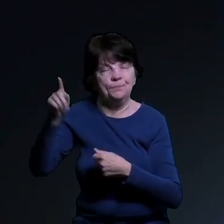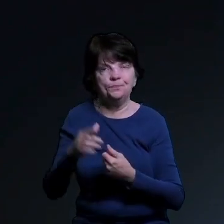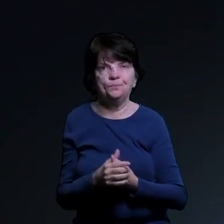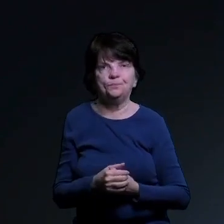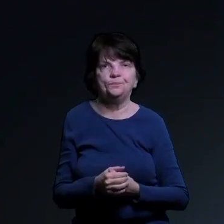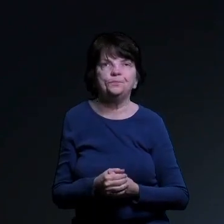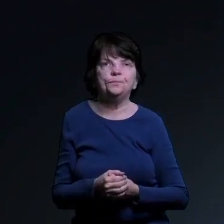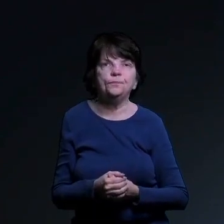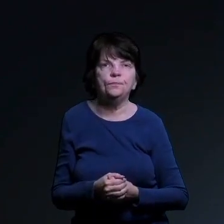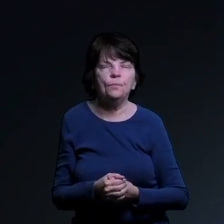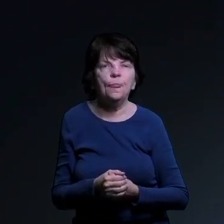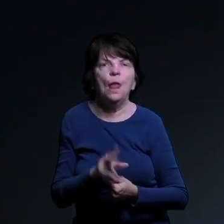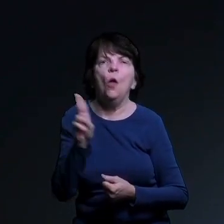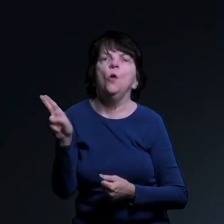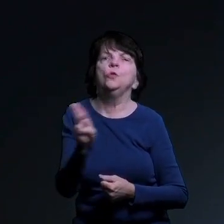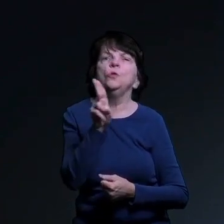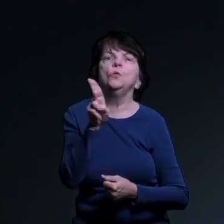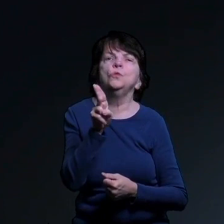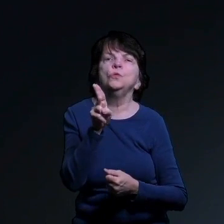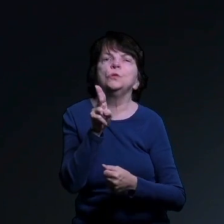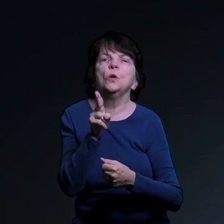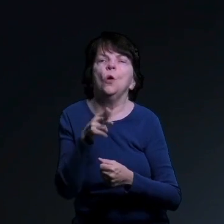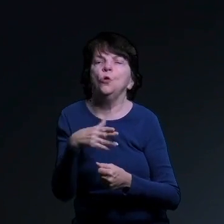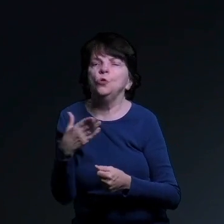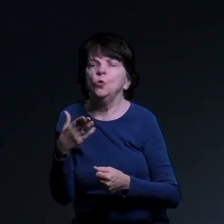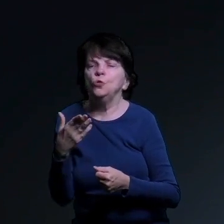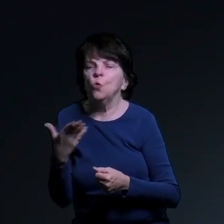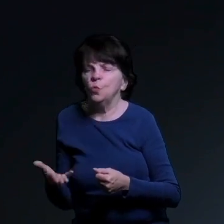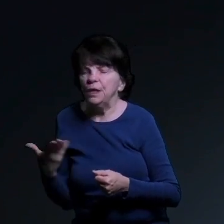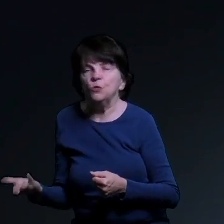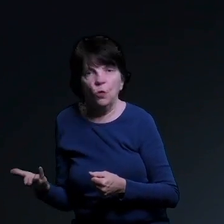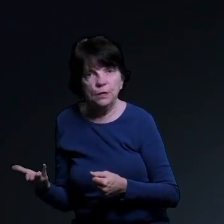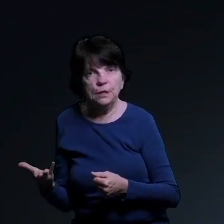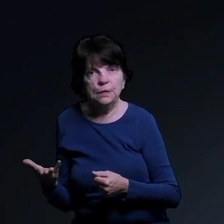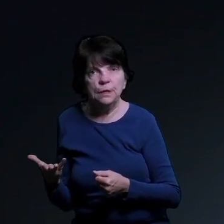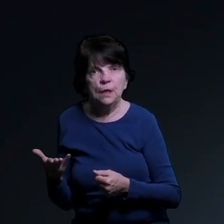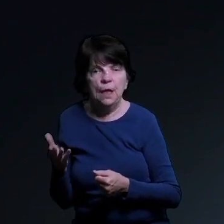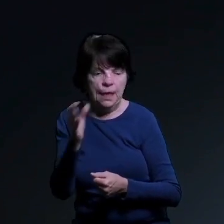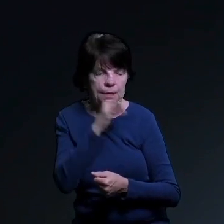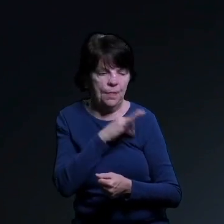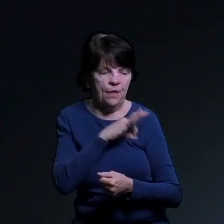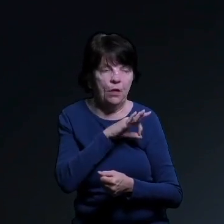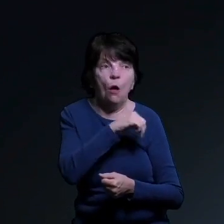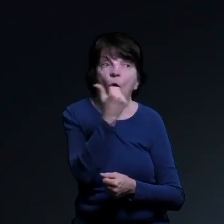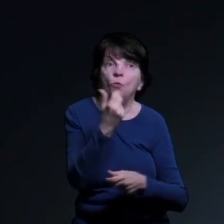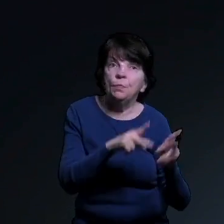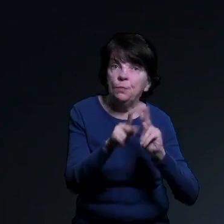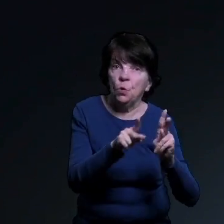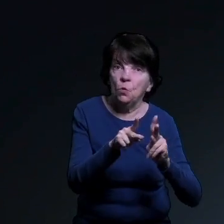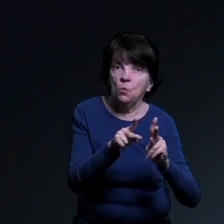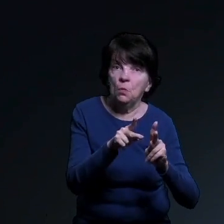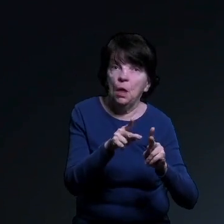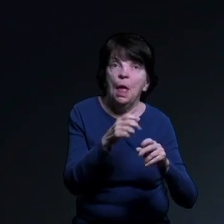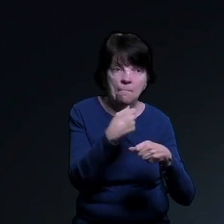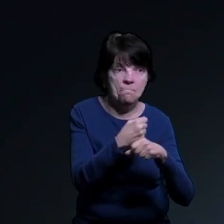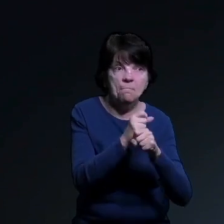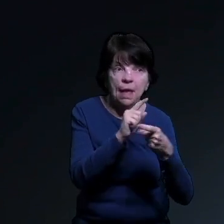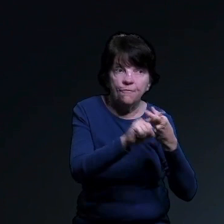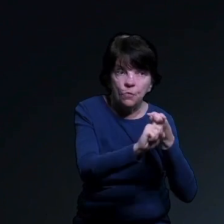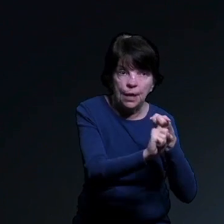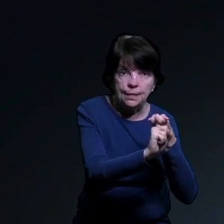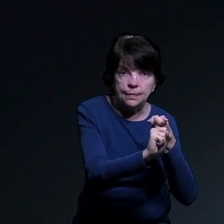lesson. Use your worldly resources to benefit others and make friends. Then when your possessions are